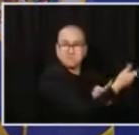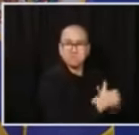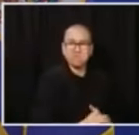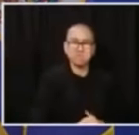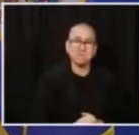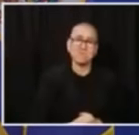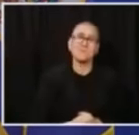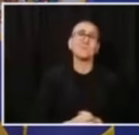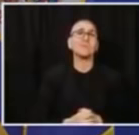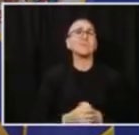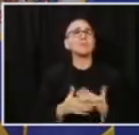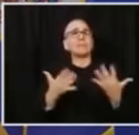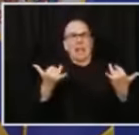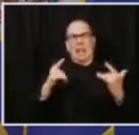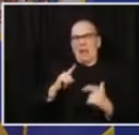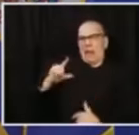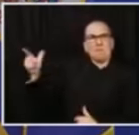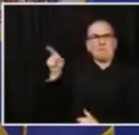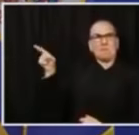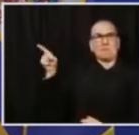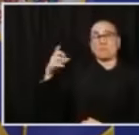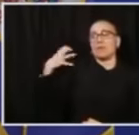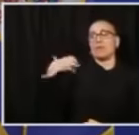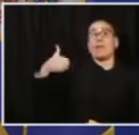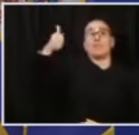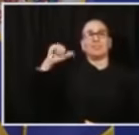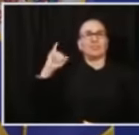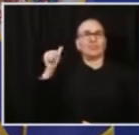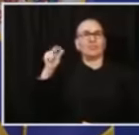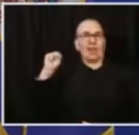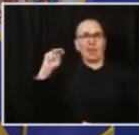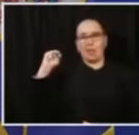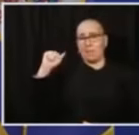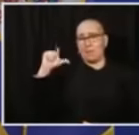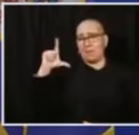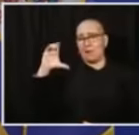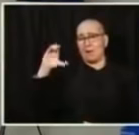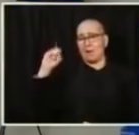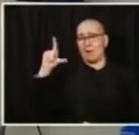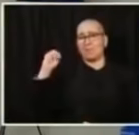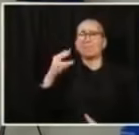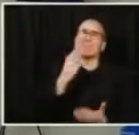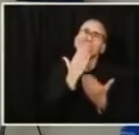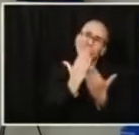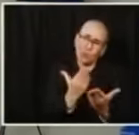Commissioner Malcolm to lead us into a little more of the specifics. But thank you, Minnesotans.